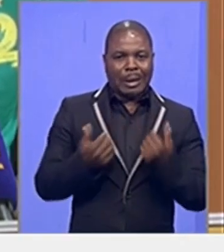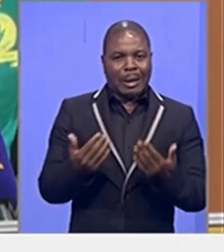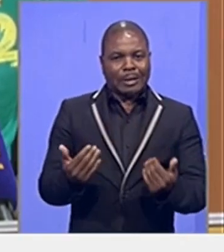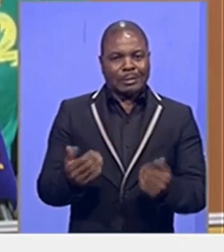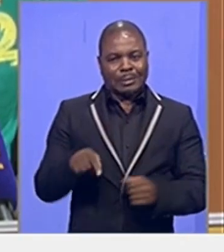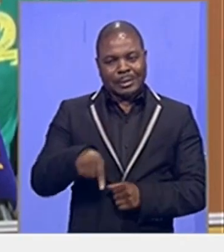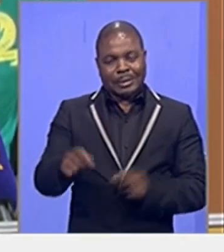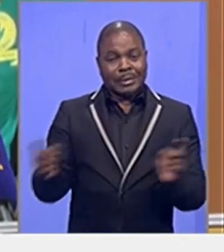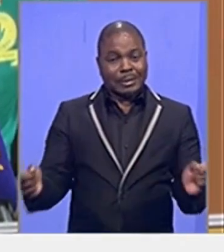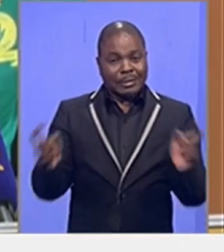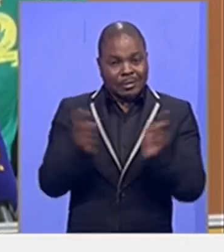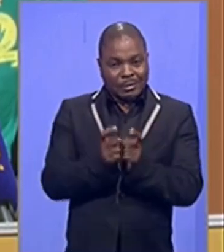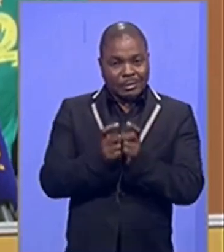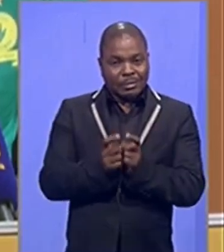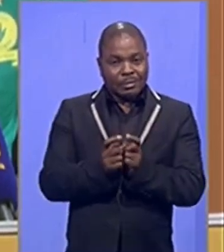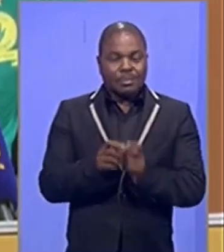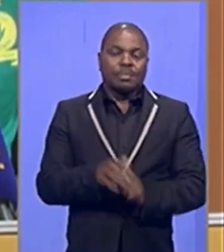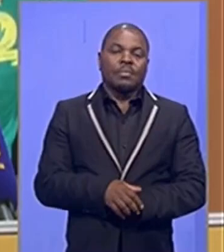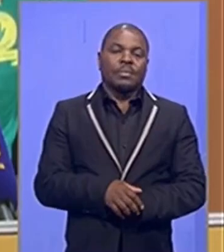for it.